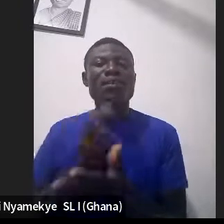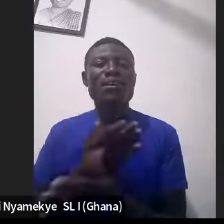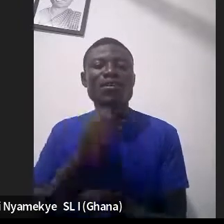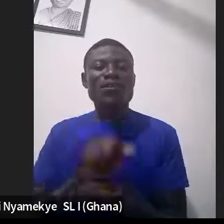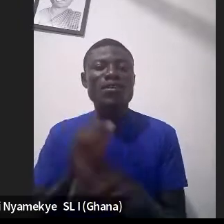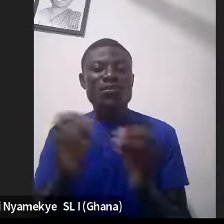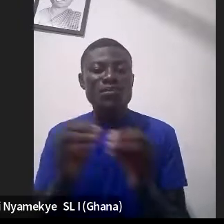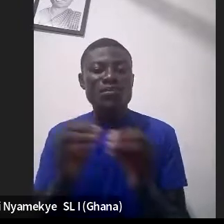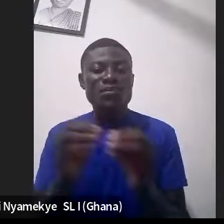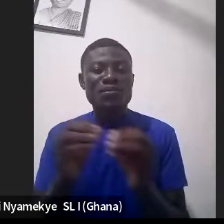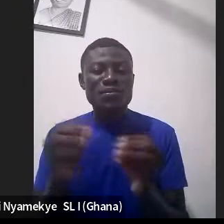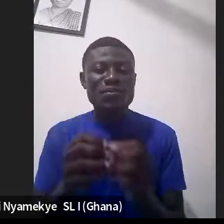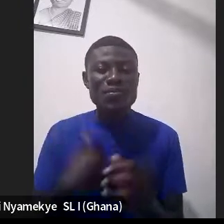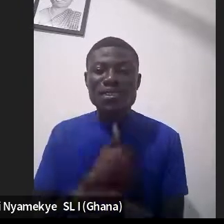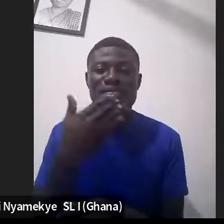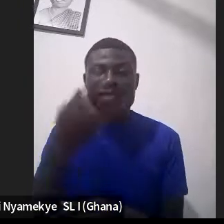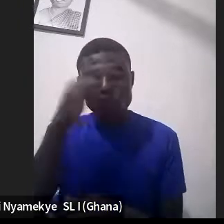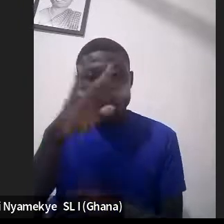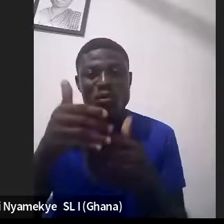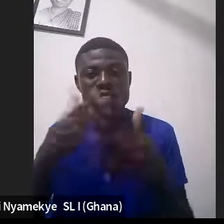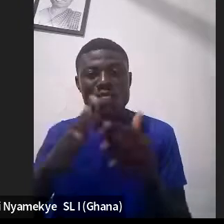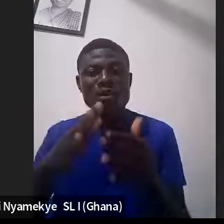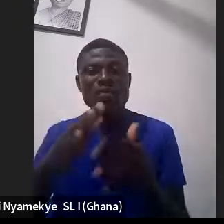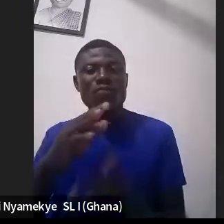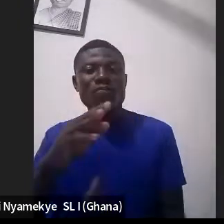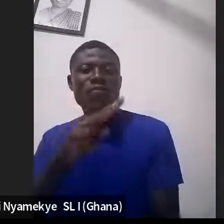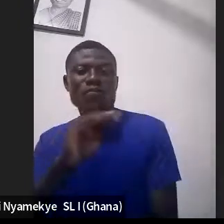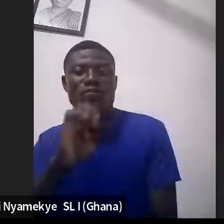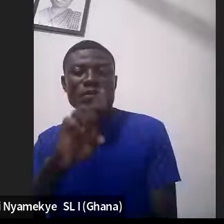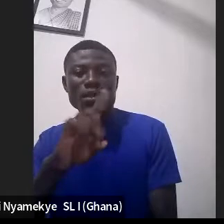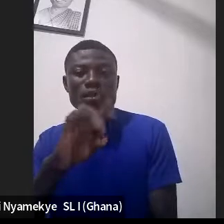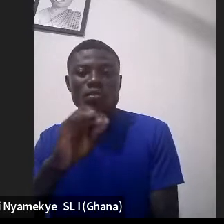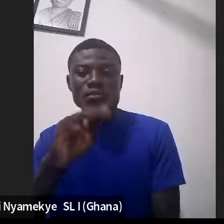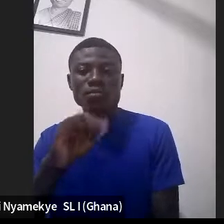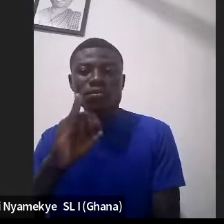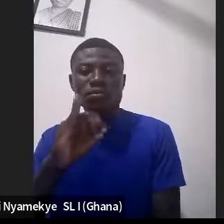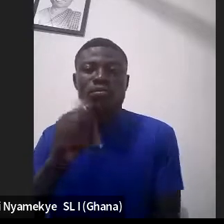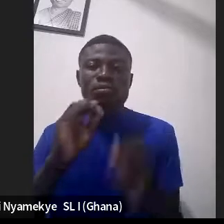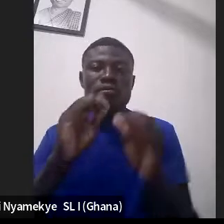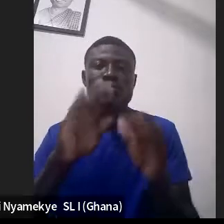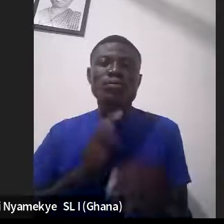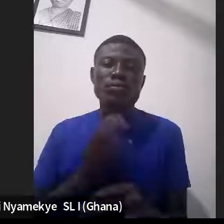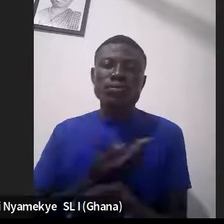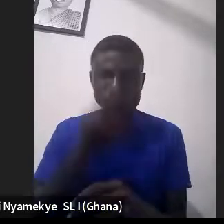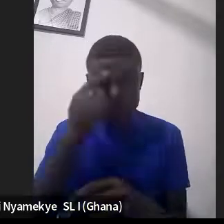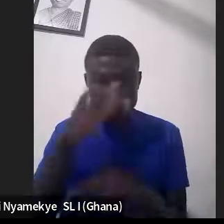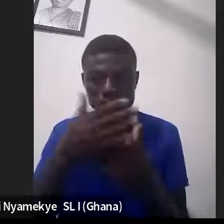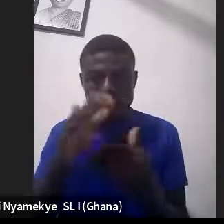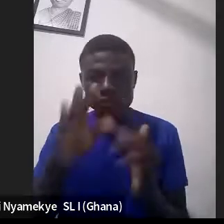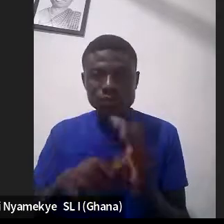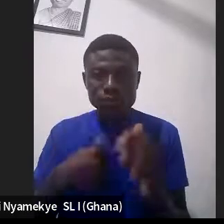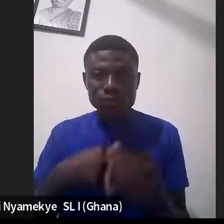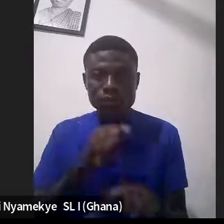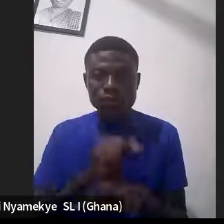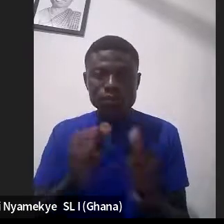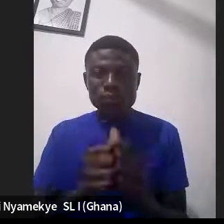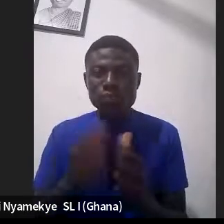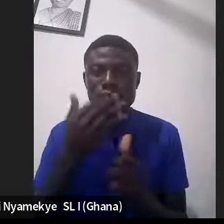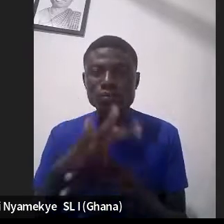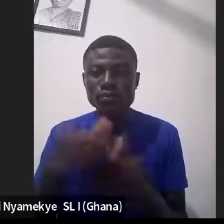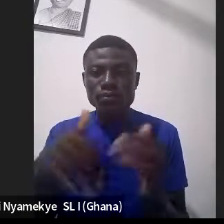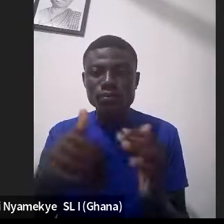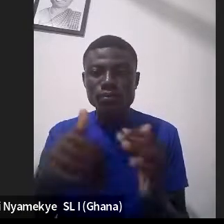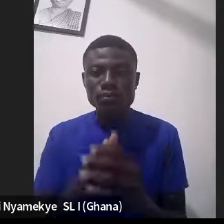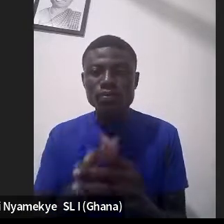are really grateful for allowing Melanie to come be with us tonight and for all the information that she's given us. Thank you. Thank you to